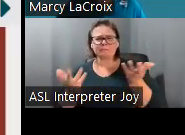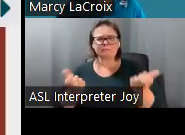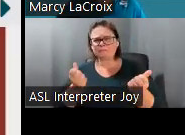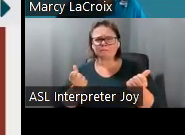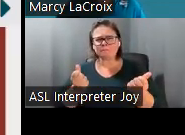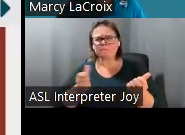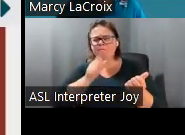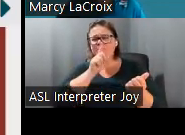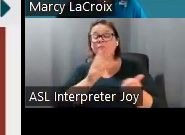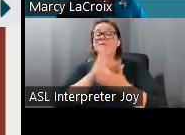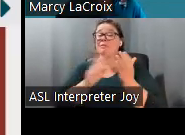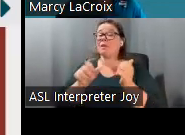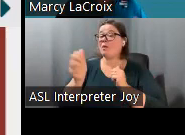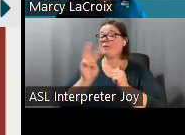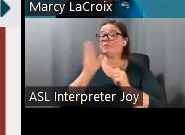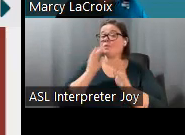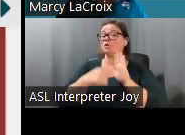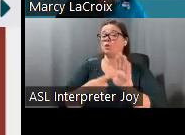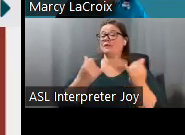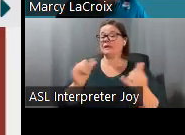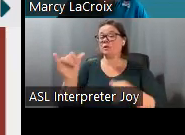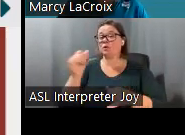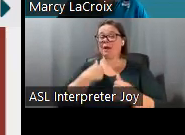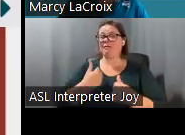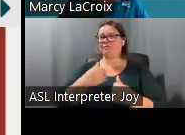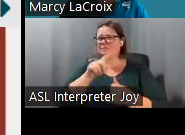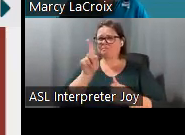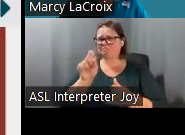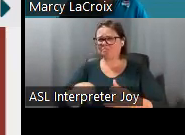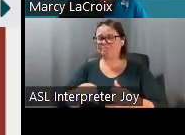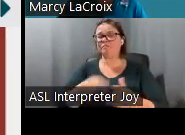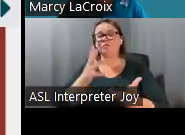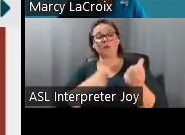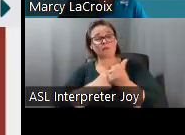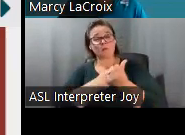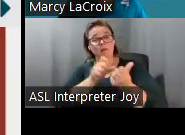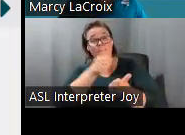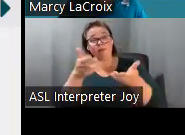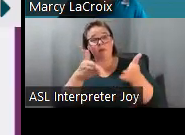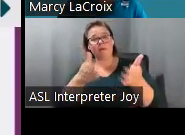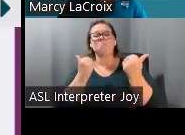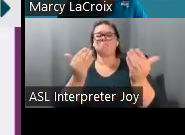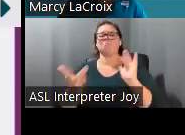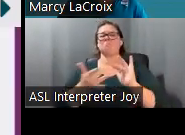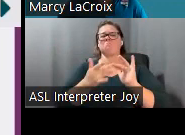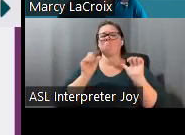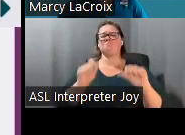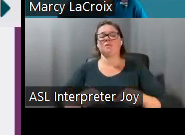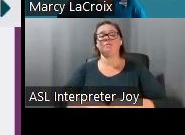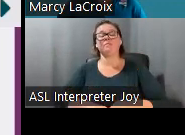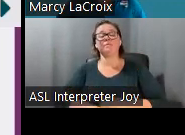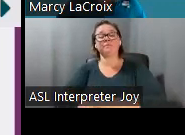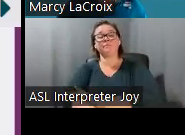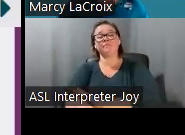websites we're going to show you today, or you just want our support in another way. So the first thing